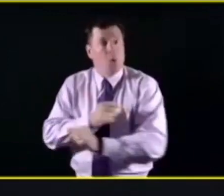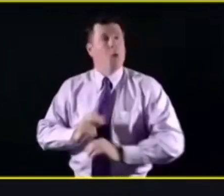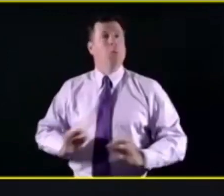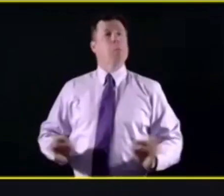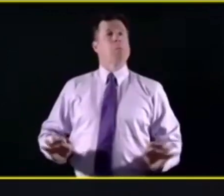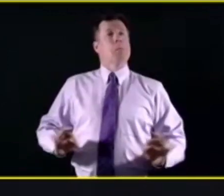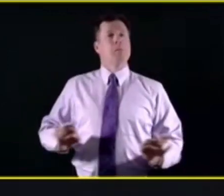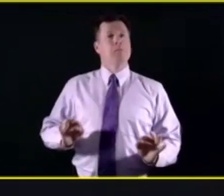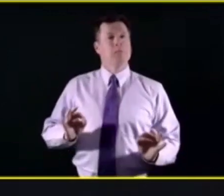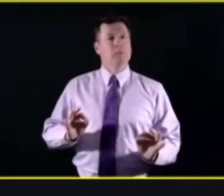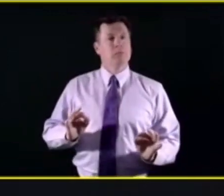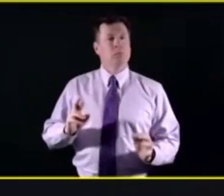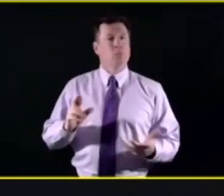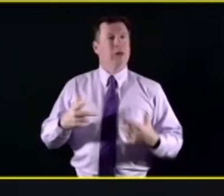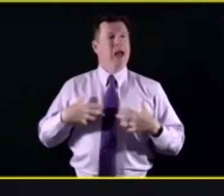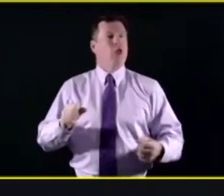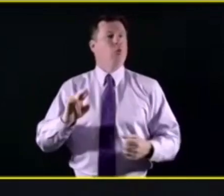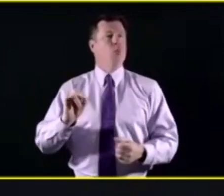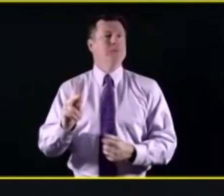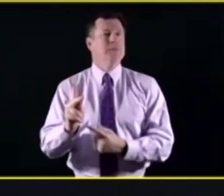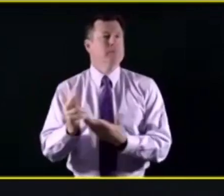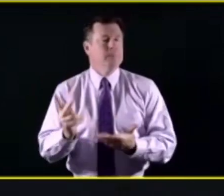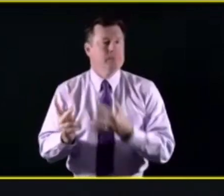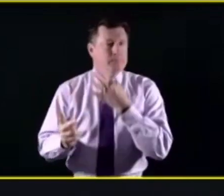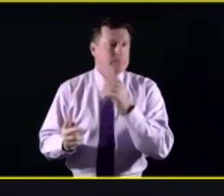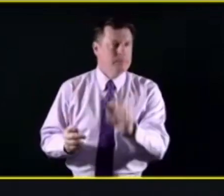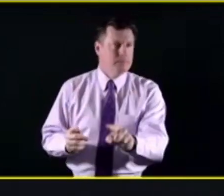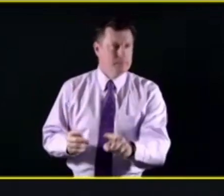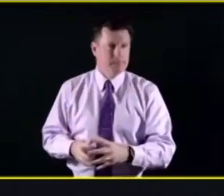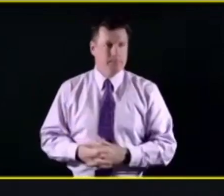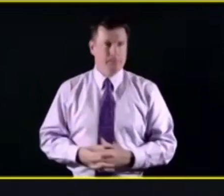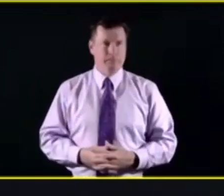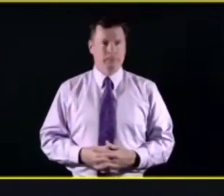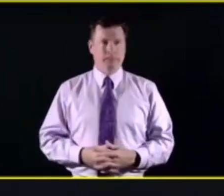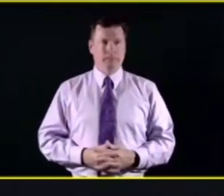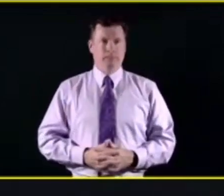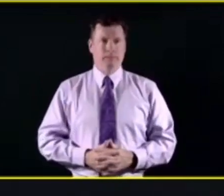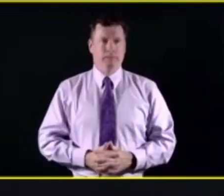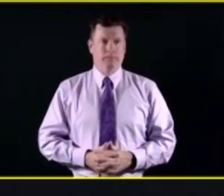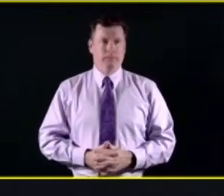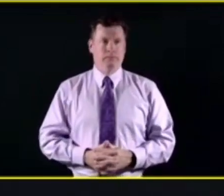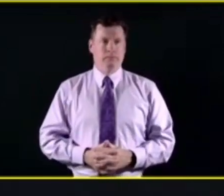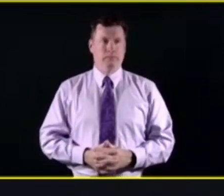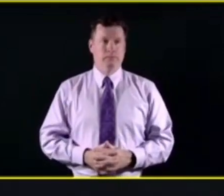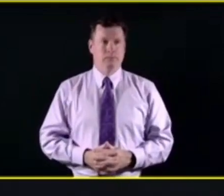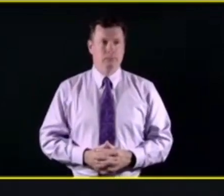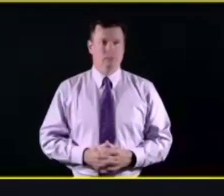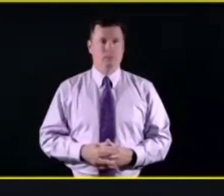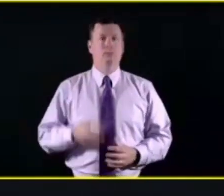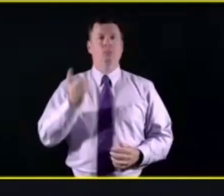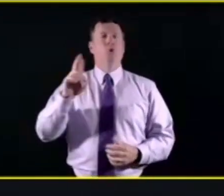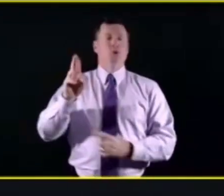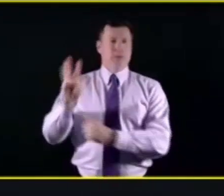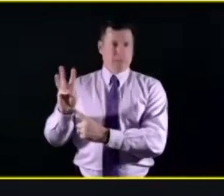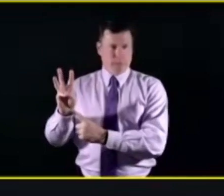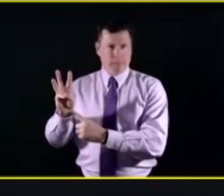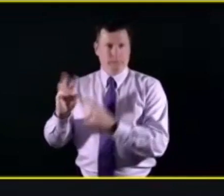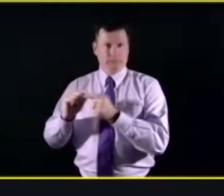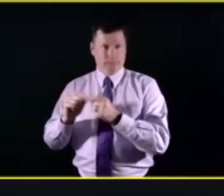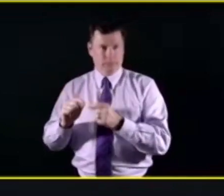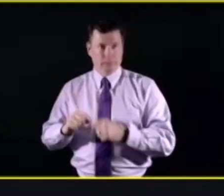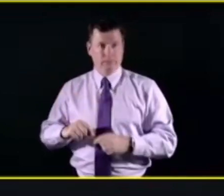FDA-approved or licensed vaccines for messenger RNA products. They have been developed, though, over the